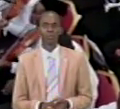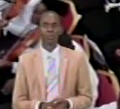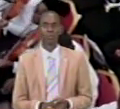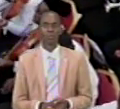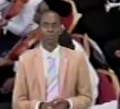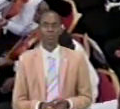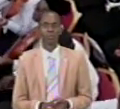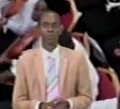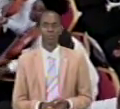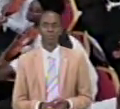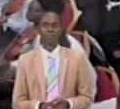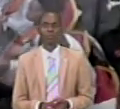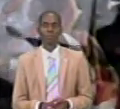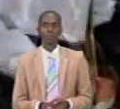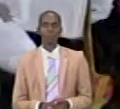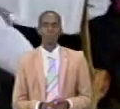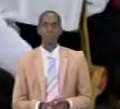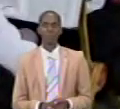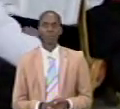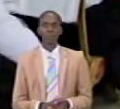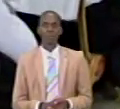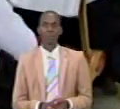all right